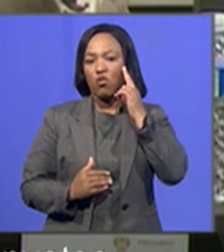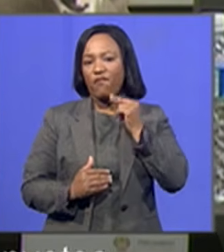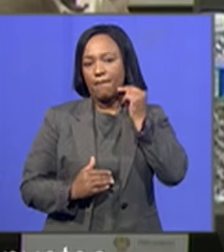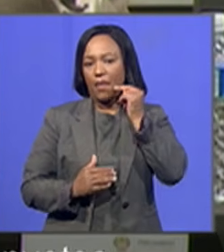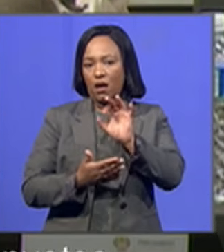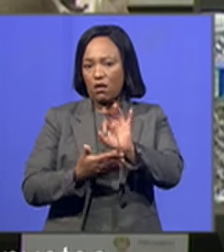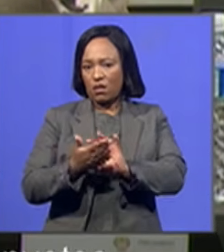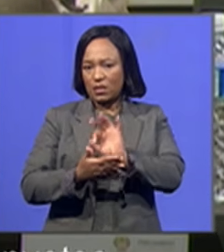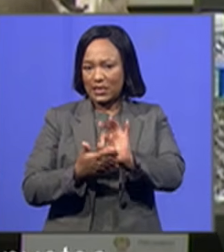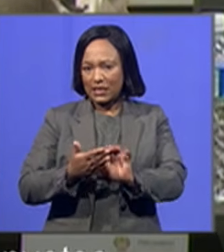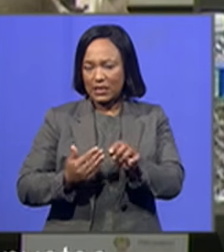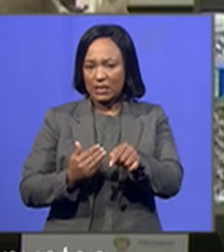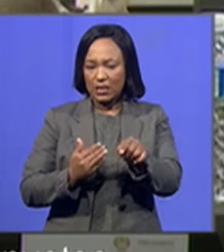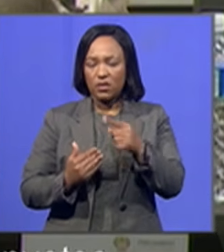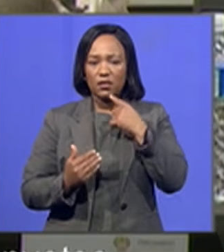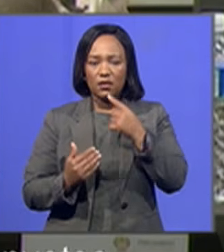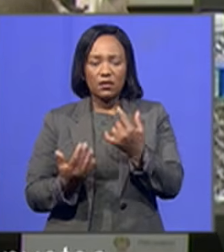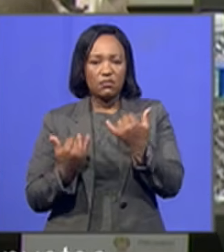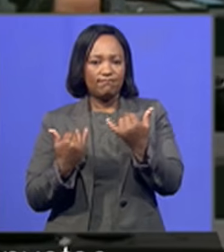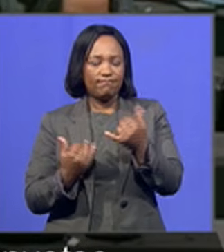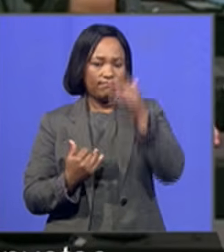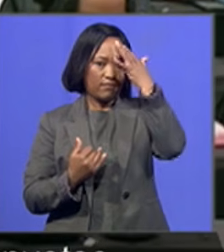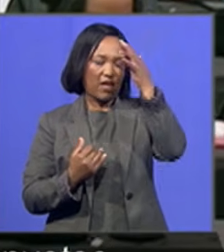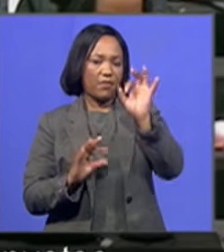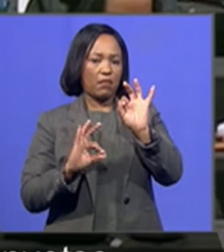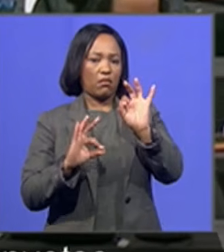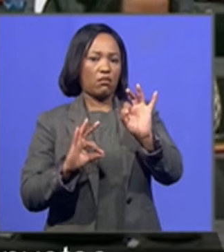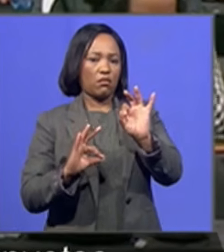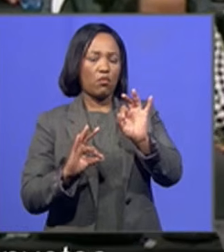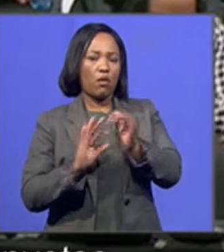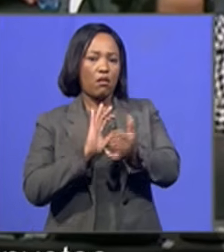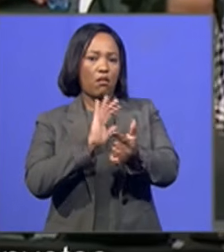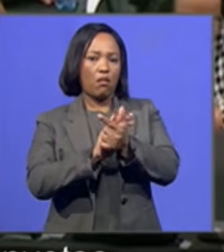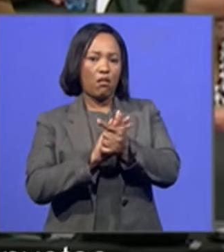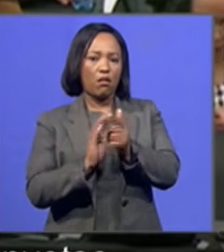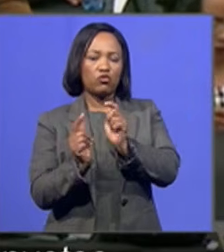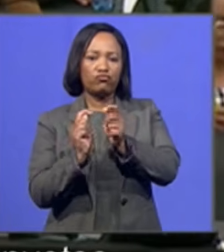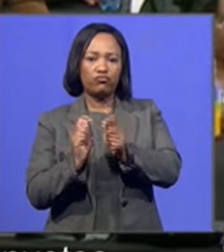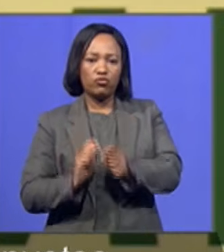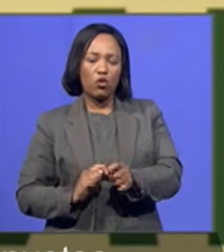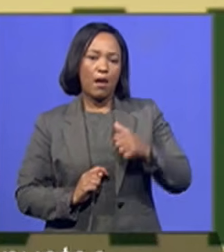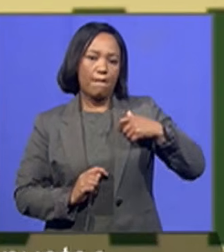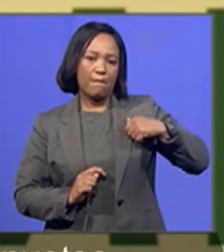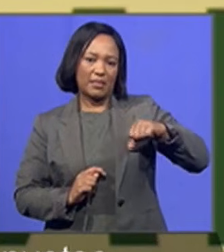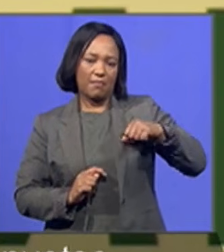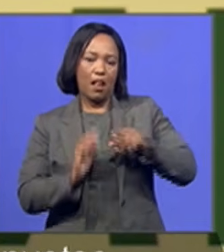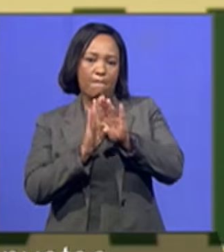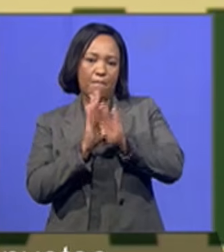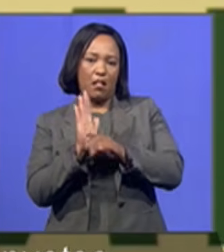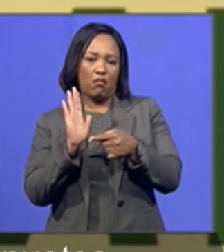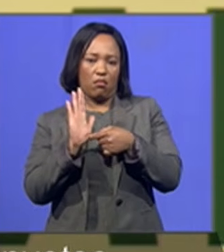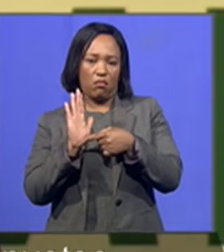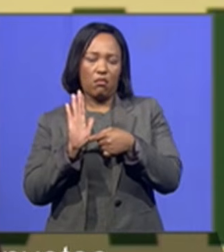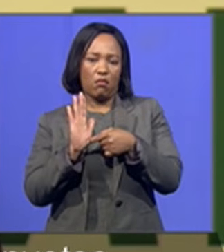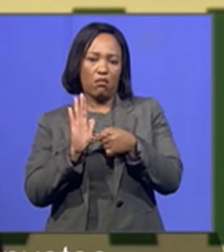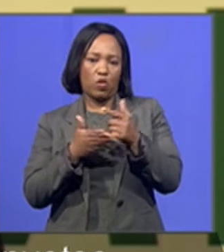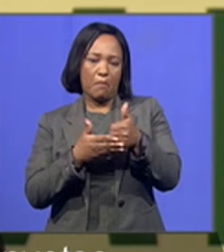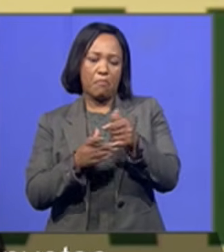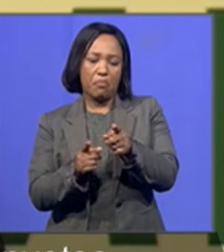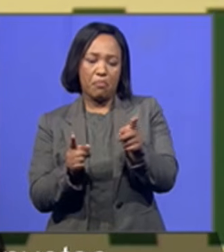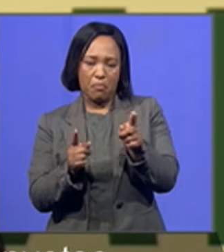boetse a bolela ha mmuso o etsa moralo wa molao o tlang ho fetola tshebetso ya bomasepala. We continue to